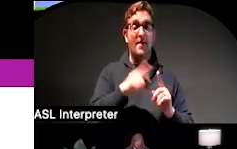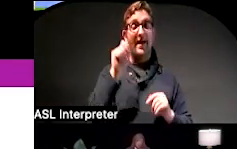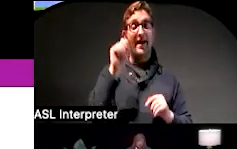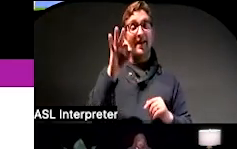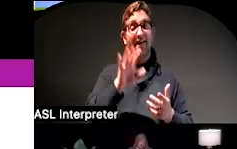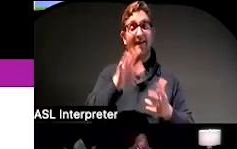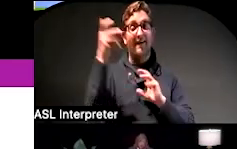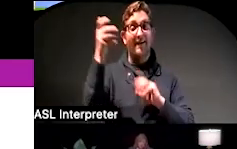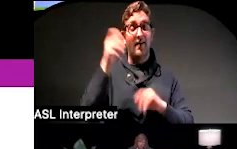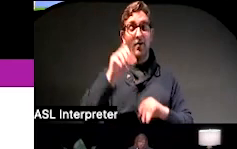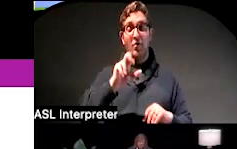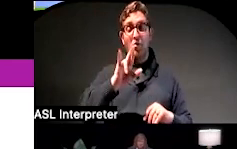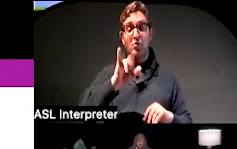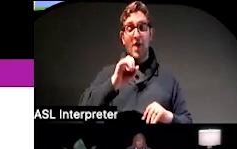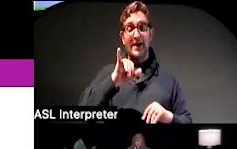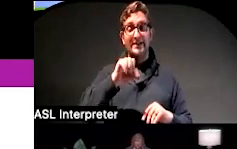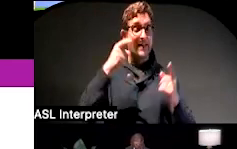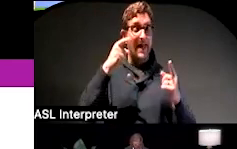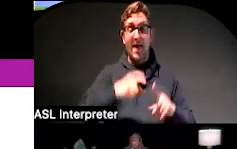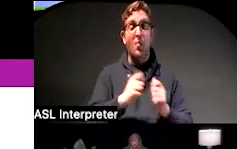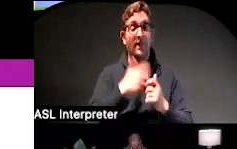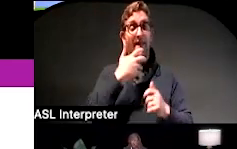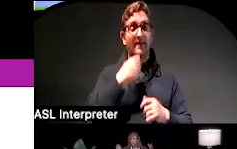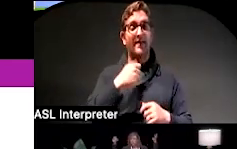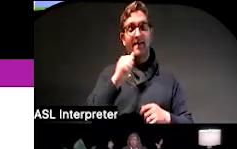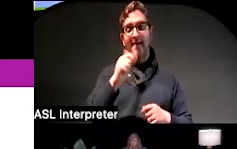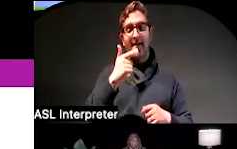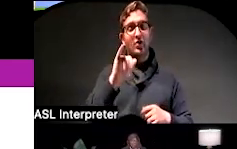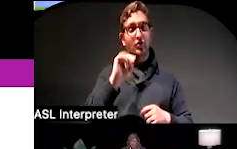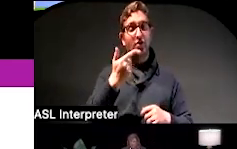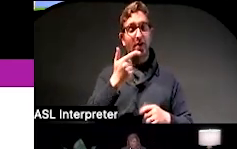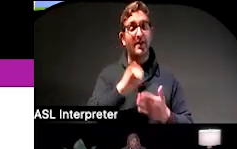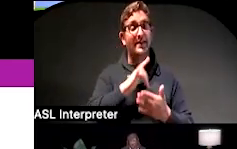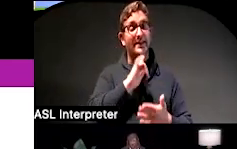happens with aging, often the whole